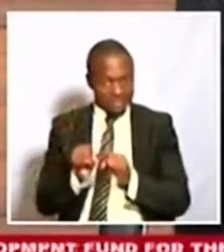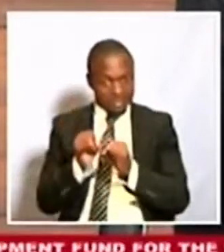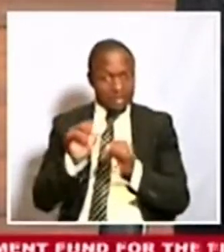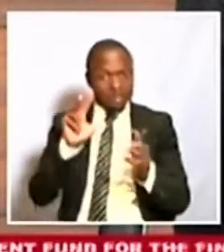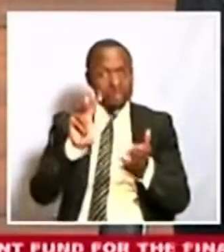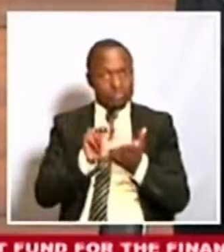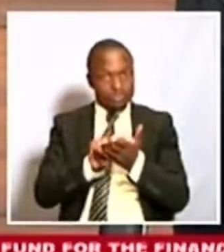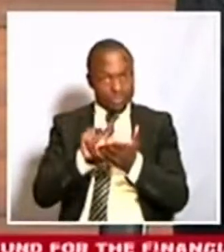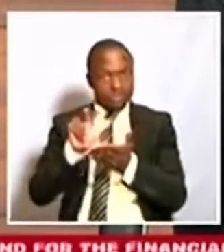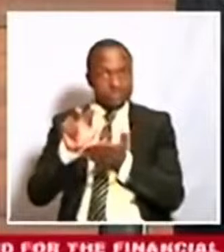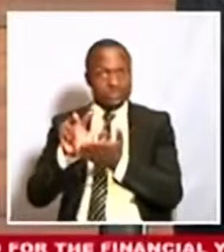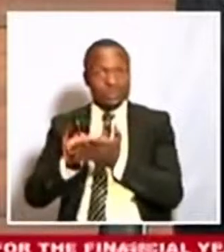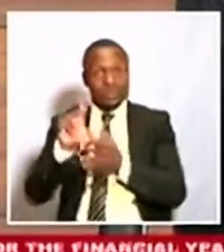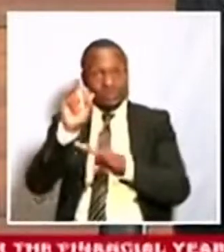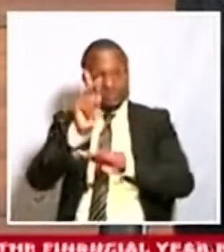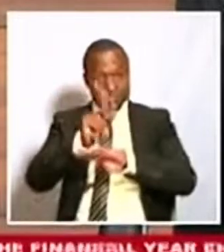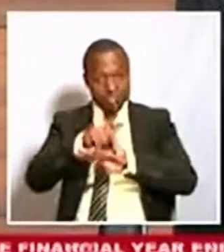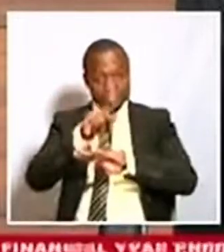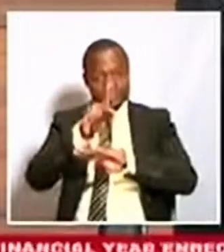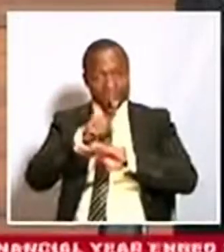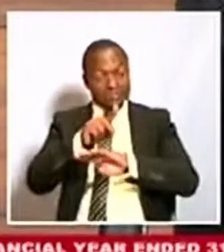unapproved projects.